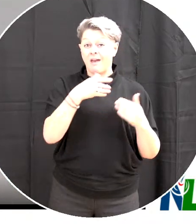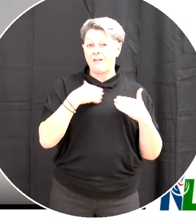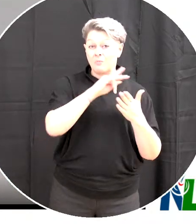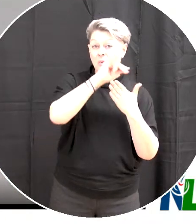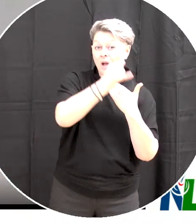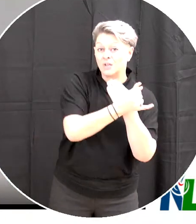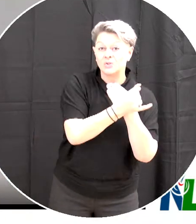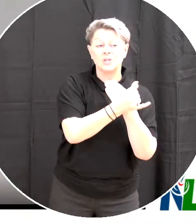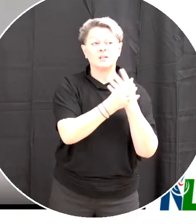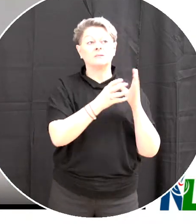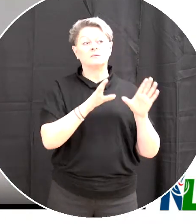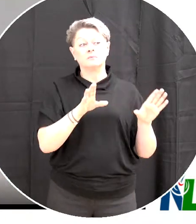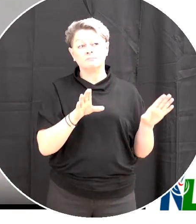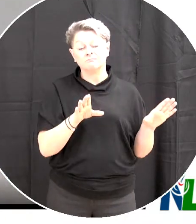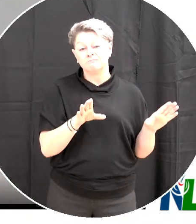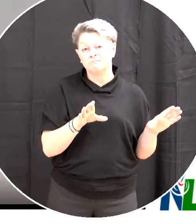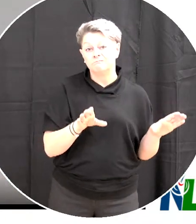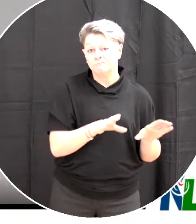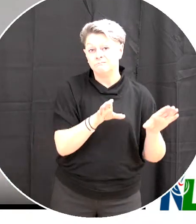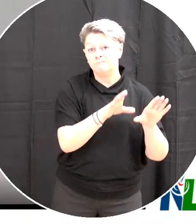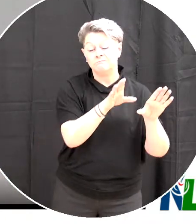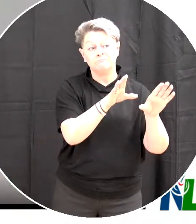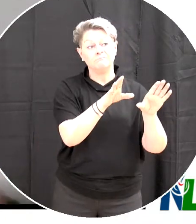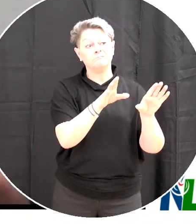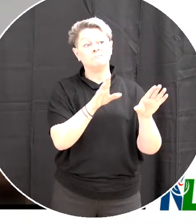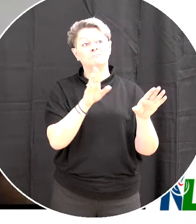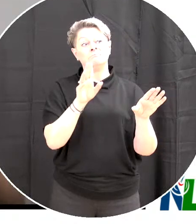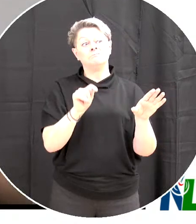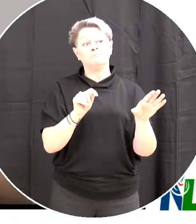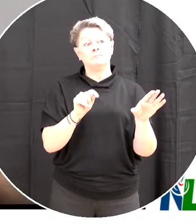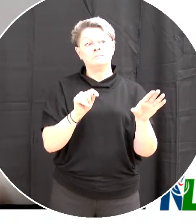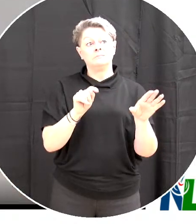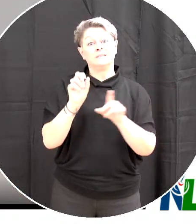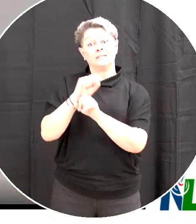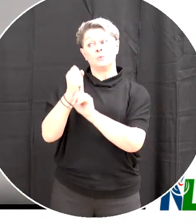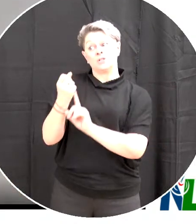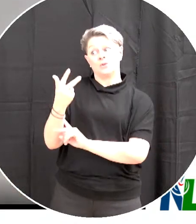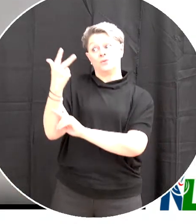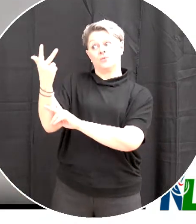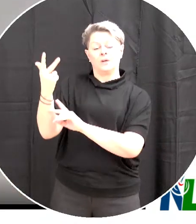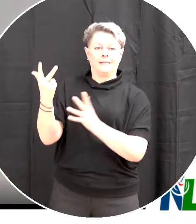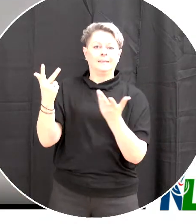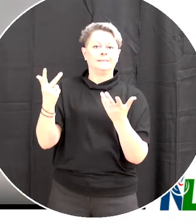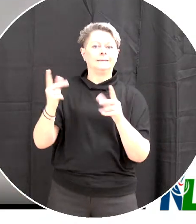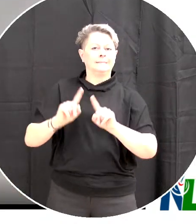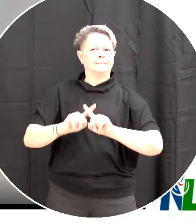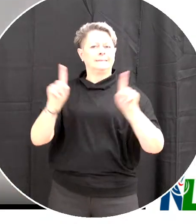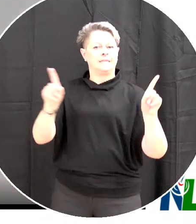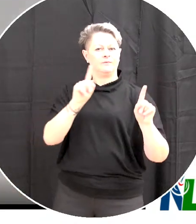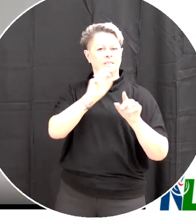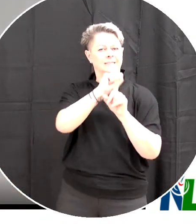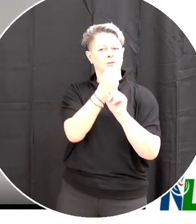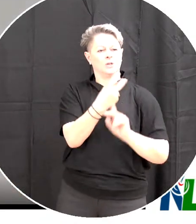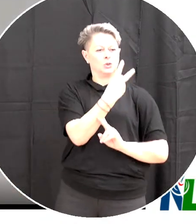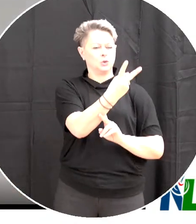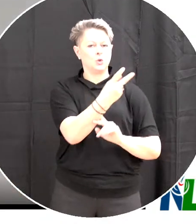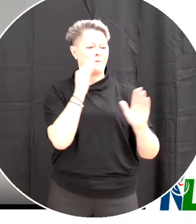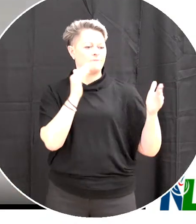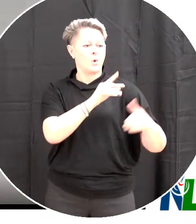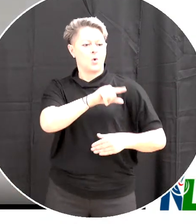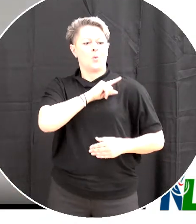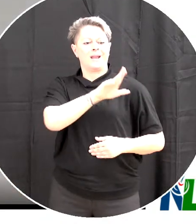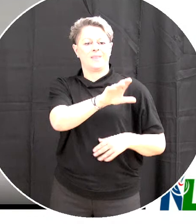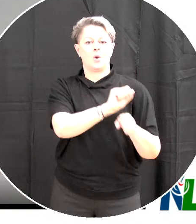They're kind of ebbing and flowing in and out. But in 3 and now in 2 as well, I've reduced that a little bit and just focused on the quality, right? More